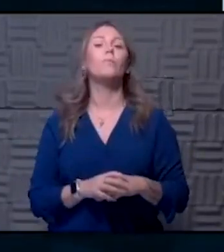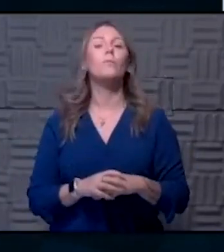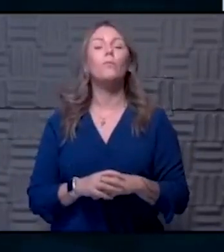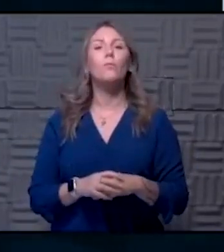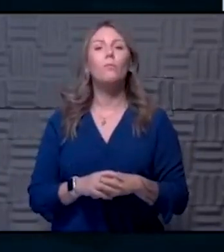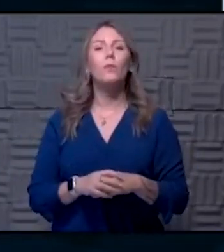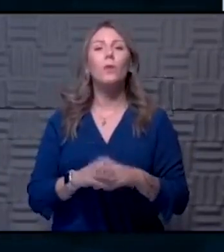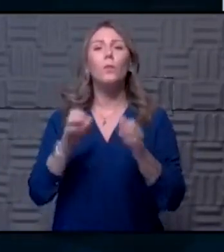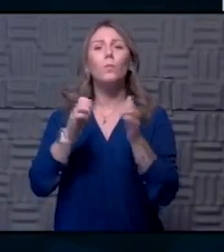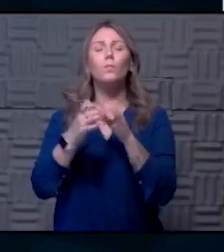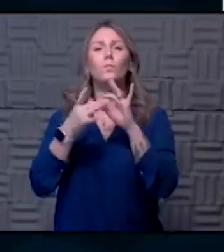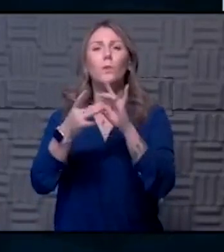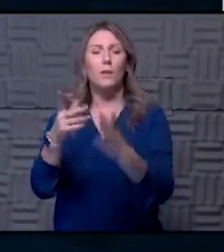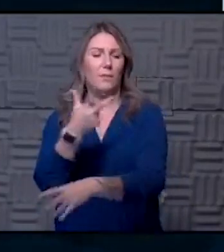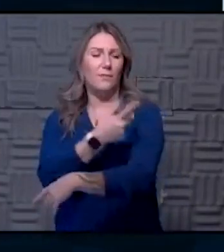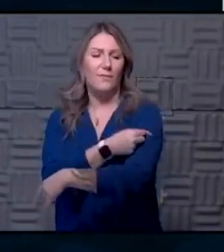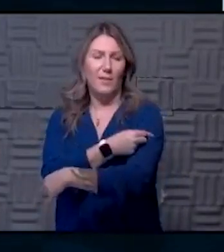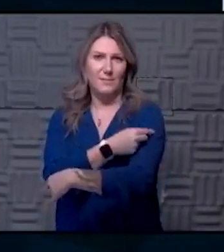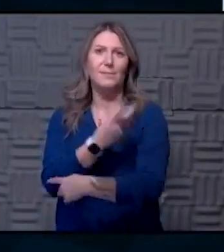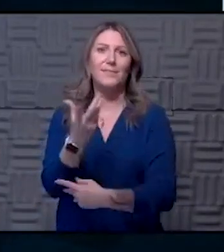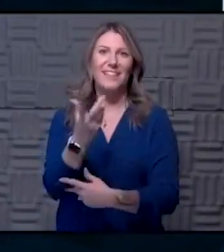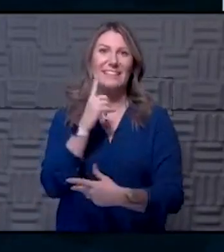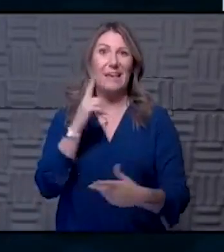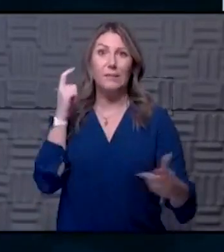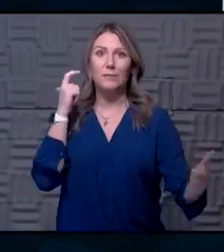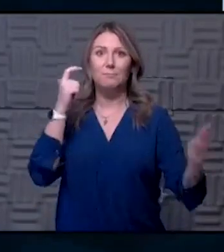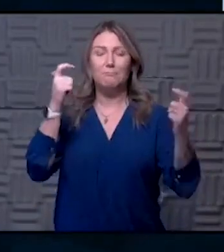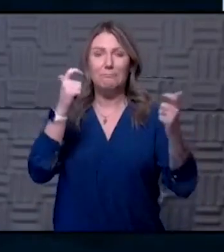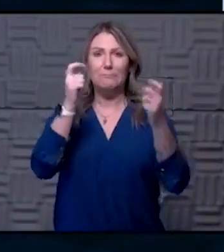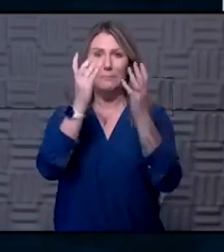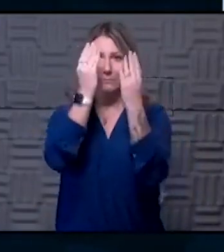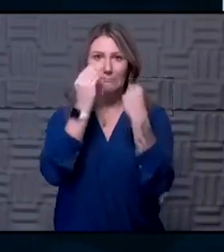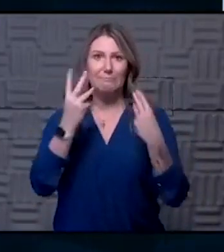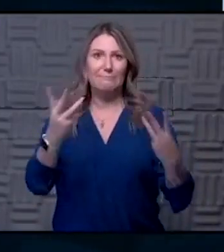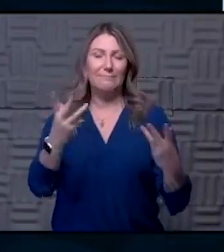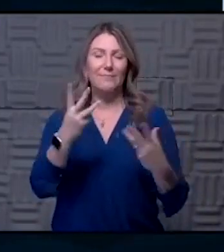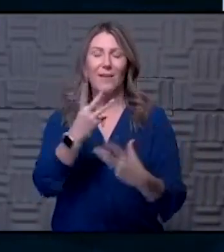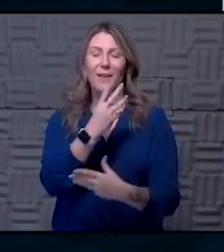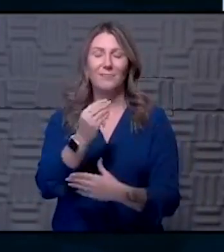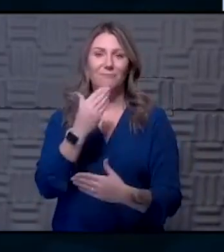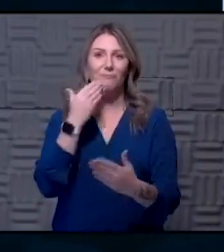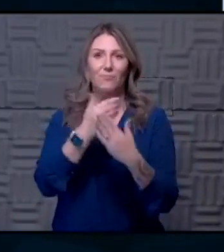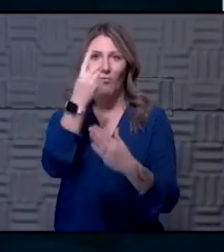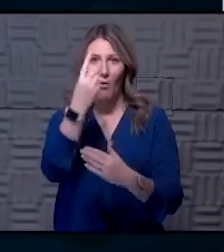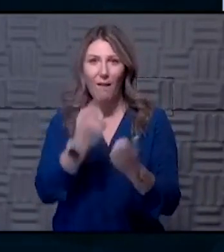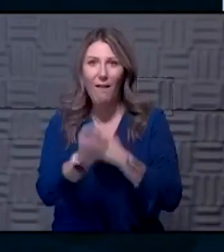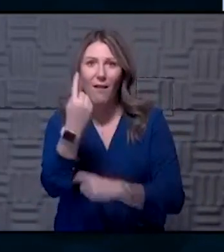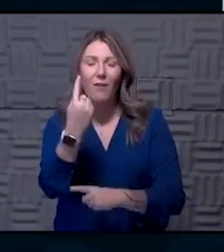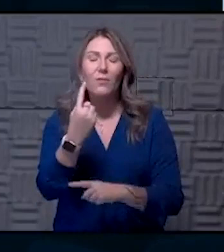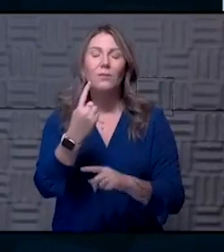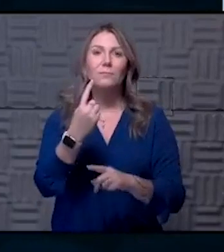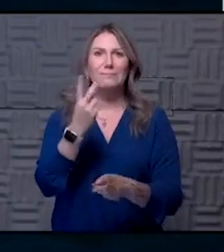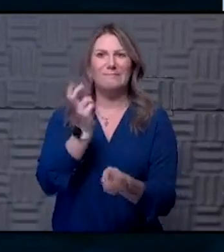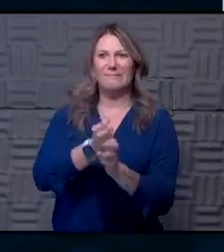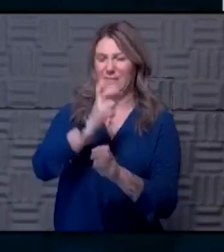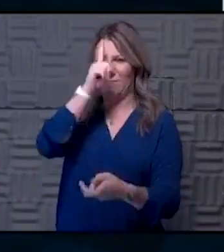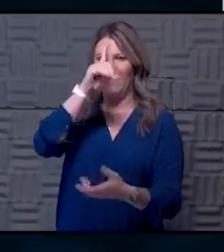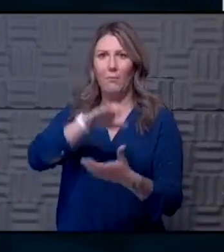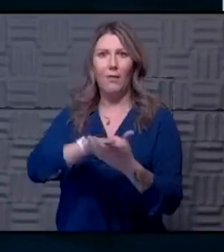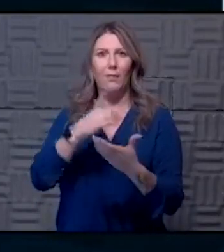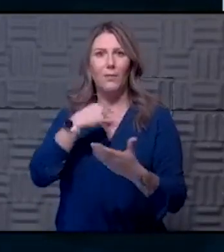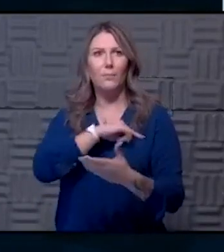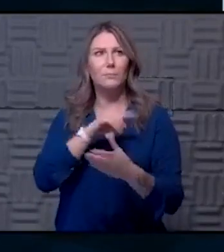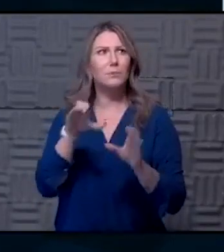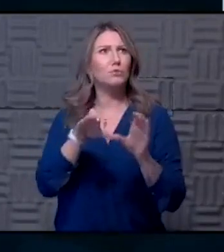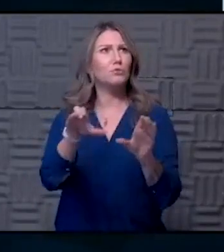of vaccinations, which is obviously the big deal currently and is good news for everyone, it's hard to believe that we've been at this